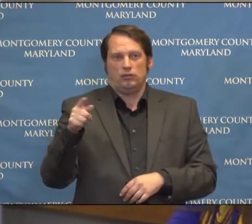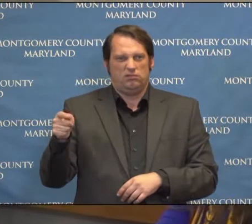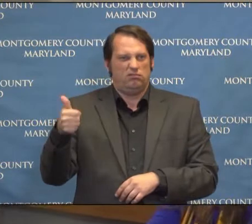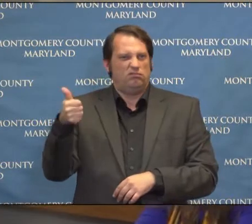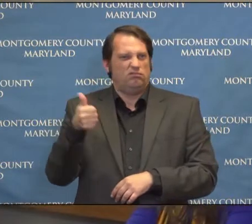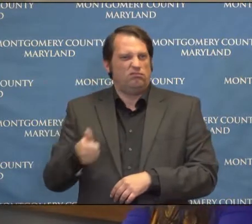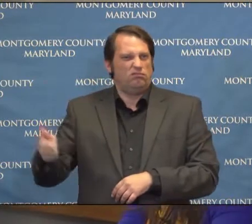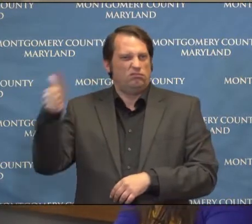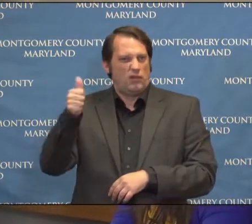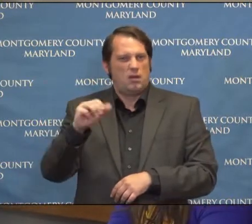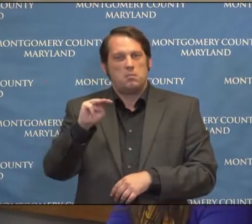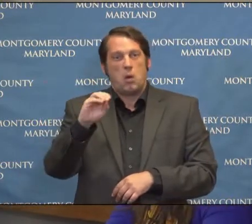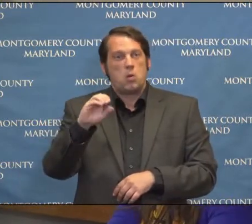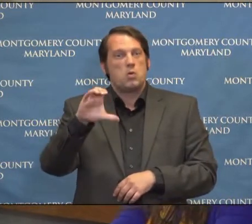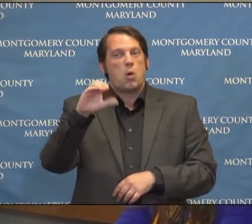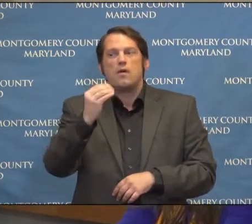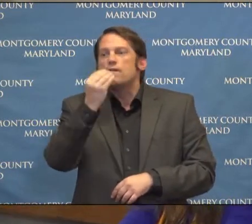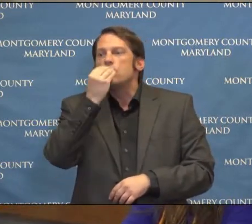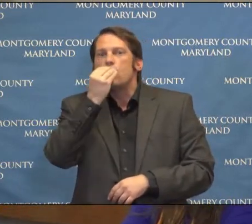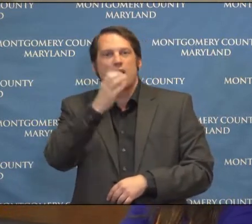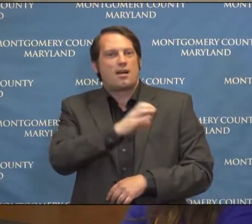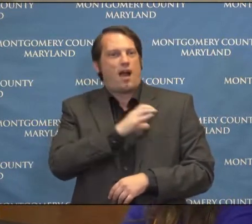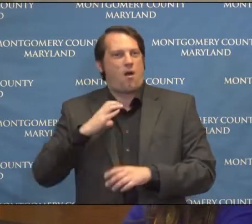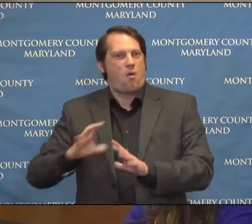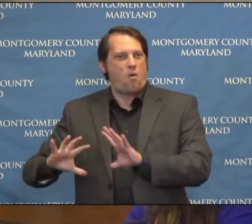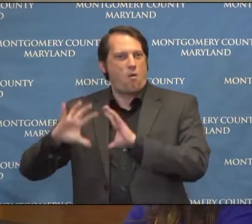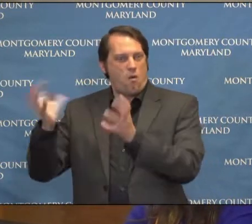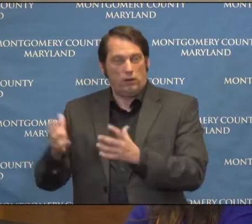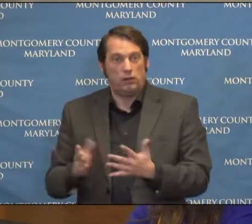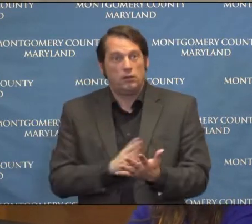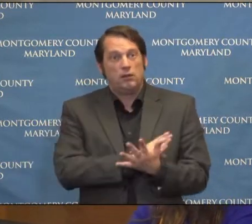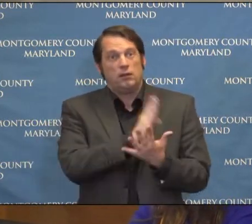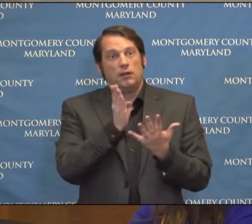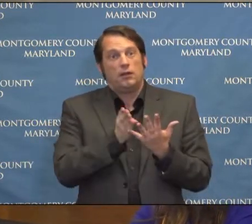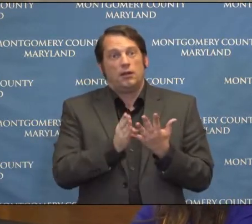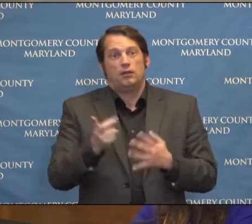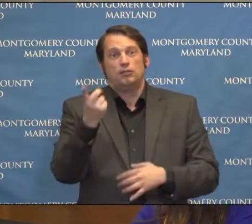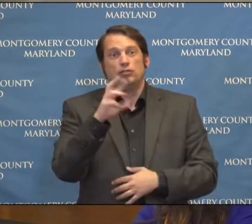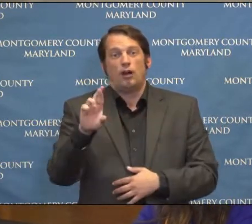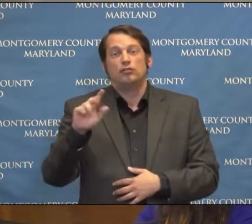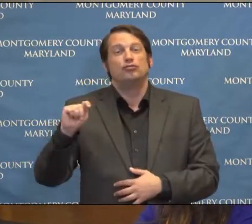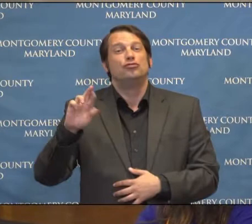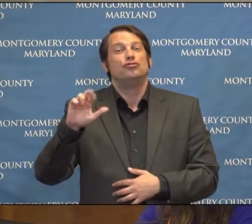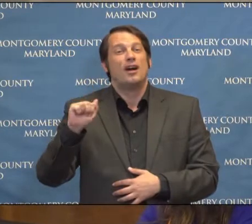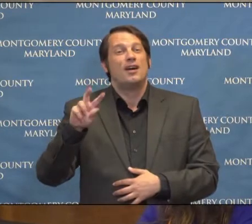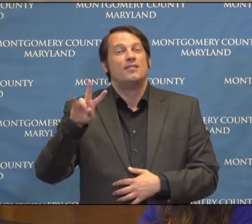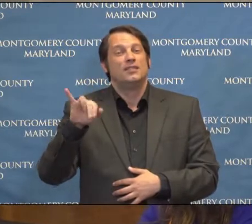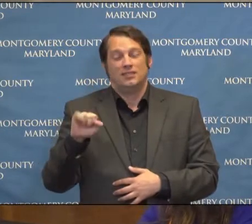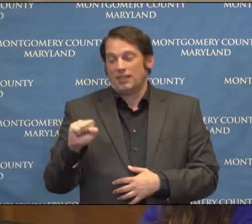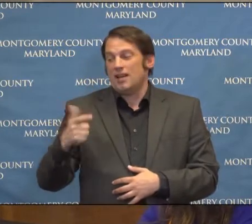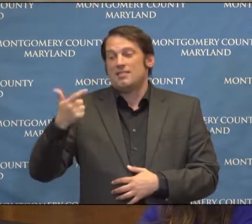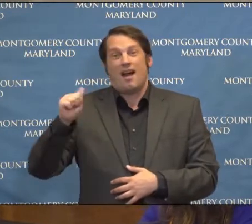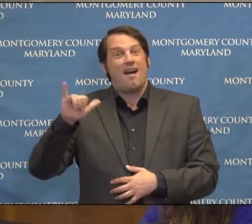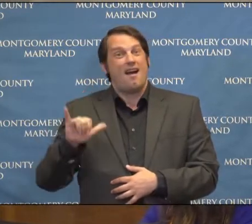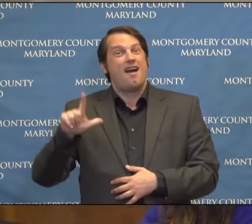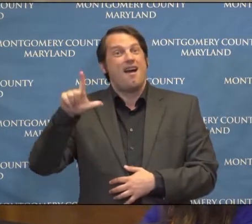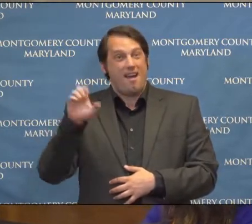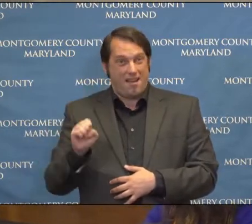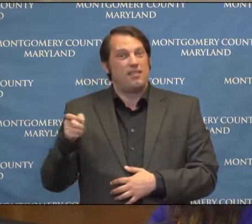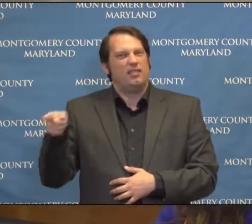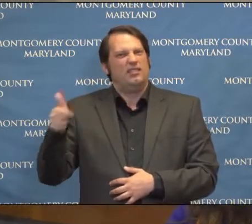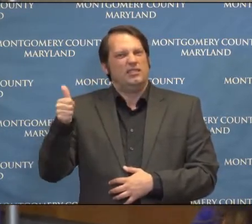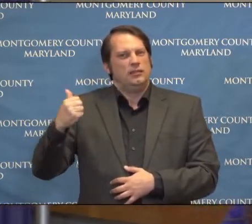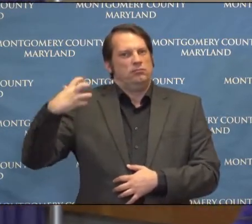Council. And we have Dr. Travis Gales, who is our chief health officer in Montgomery County.